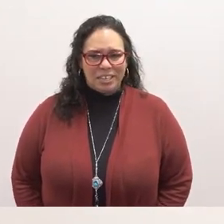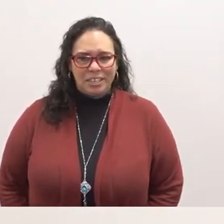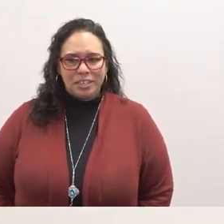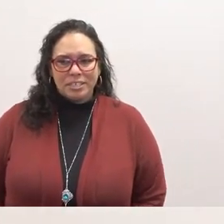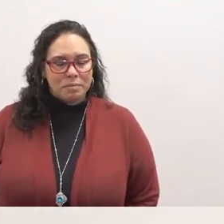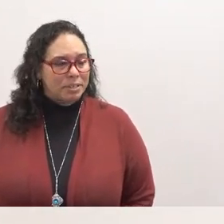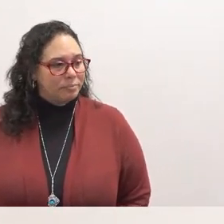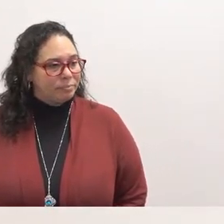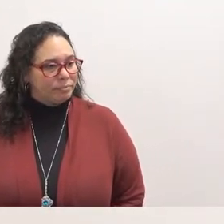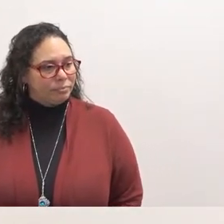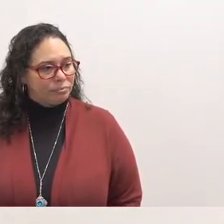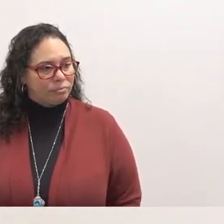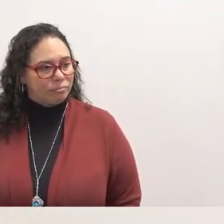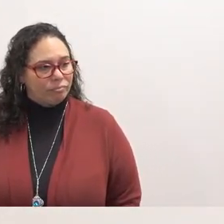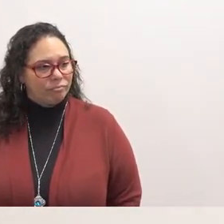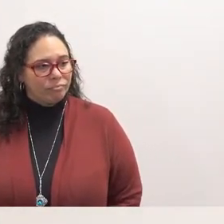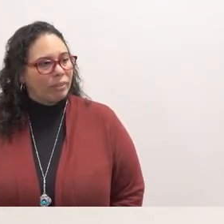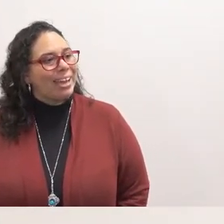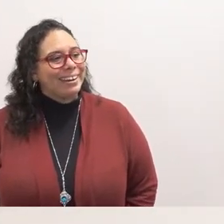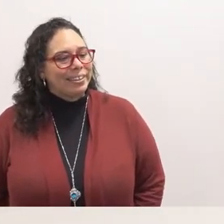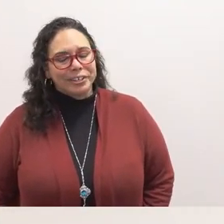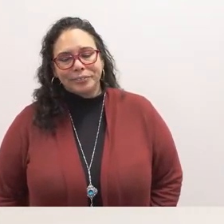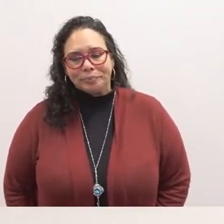But anyway, overstrained.